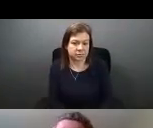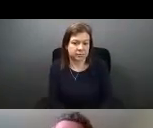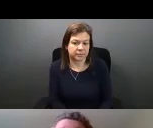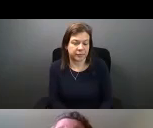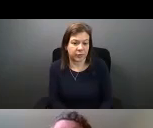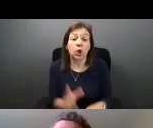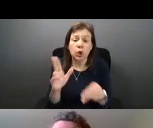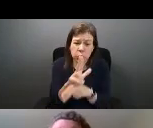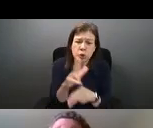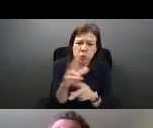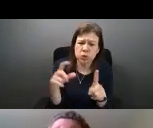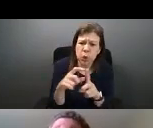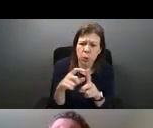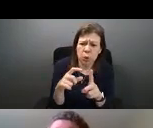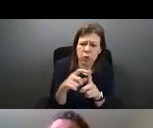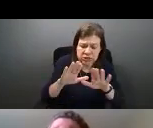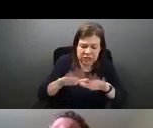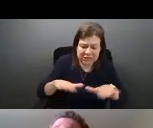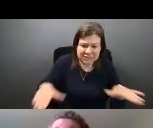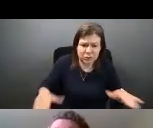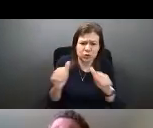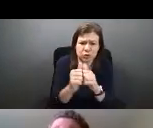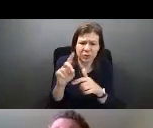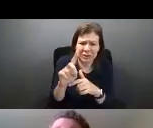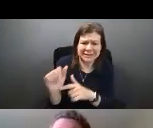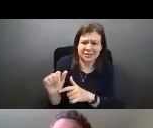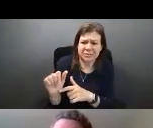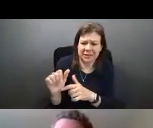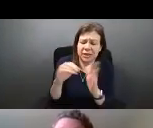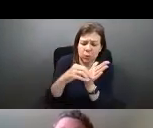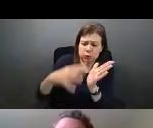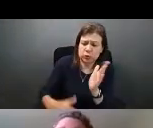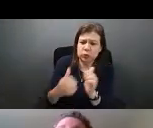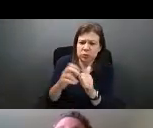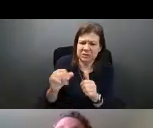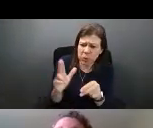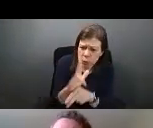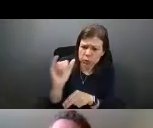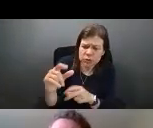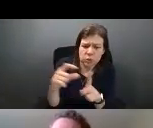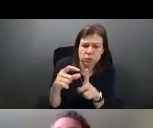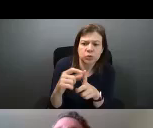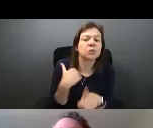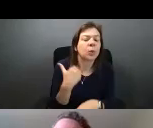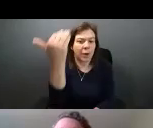Use the words children with disabilities or students with disabilities so that we